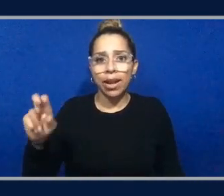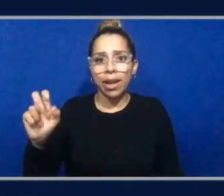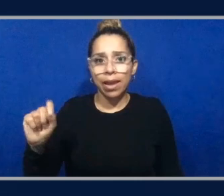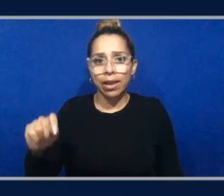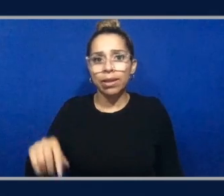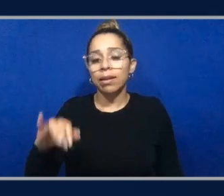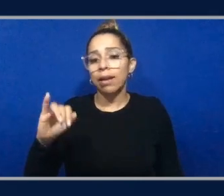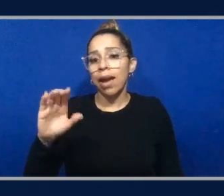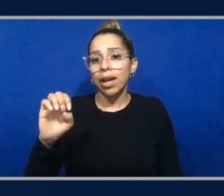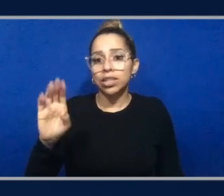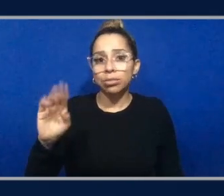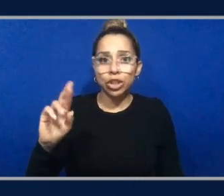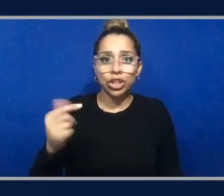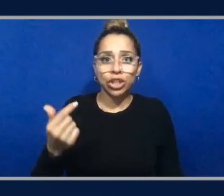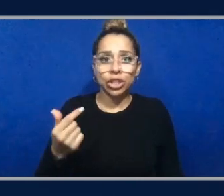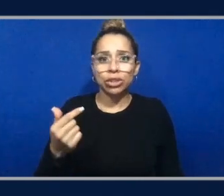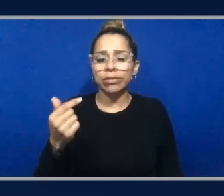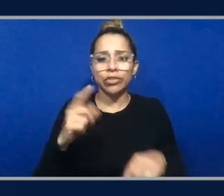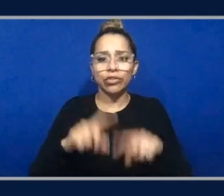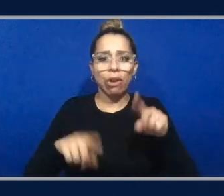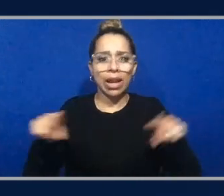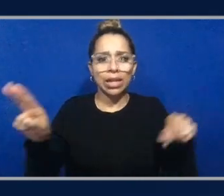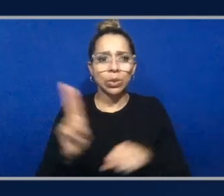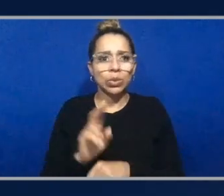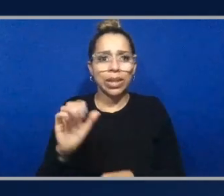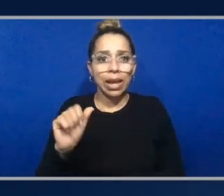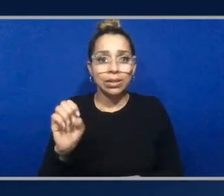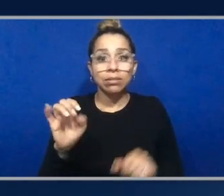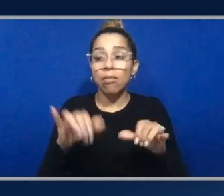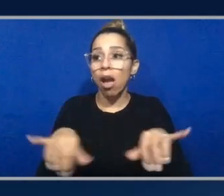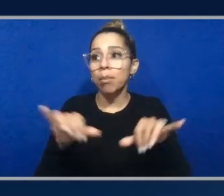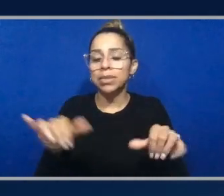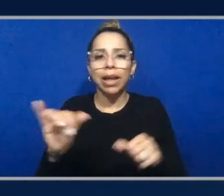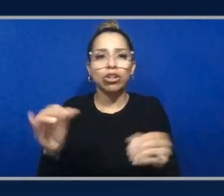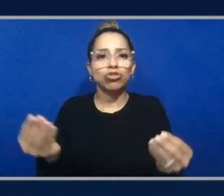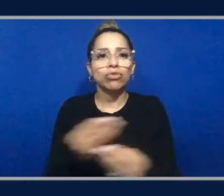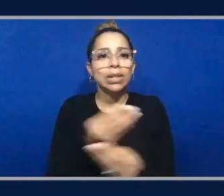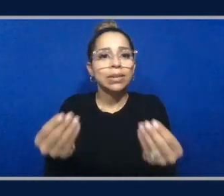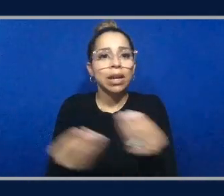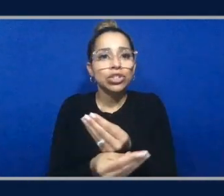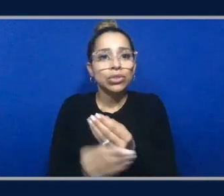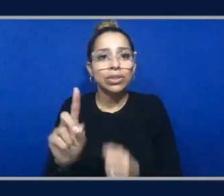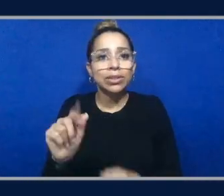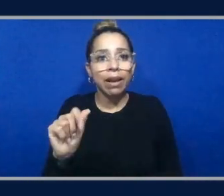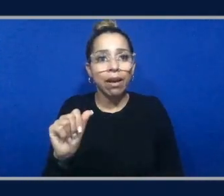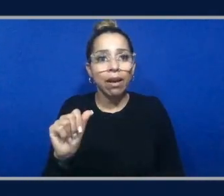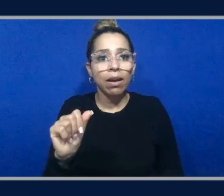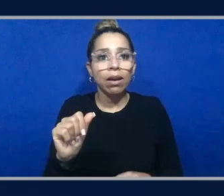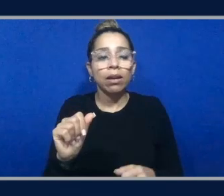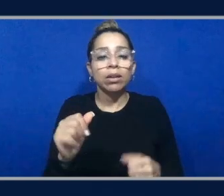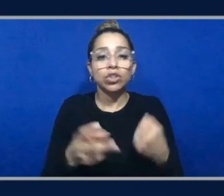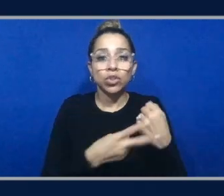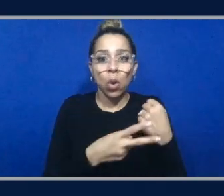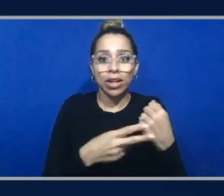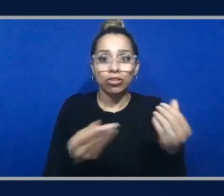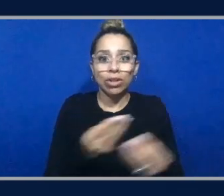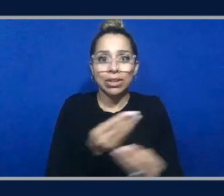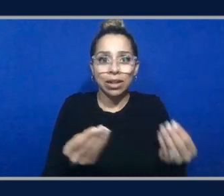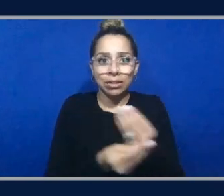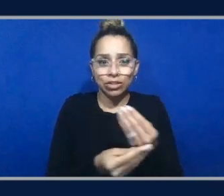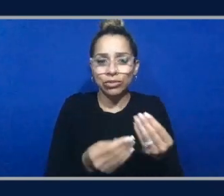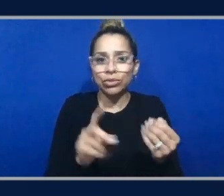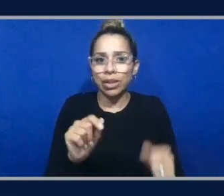use cases. Yeah. Some of the common use cases include like transactional data, for storing transactional data, and like think of like financial firms,